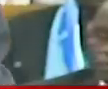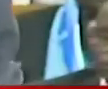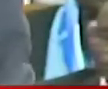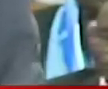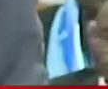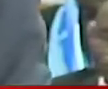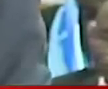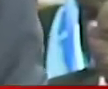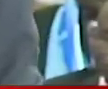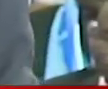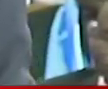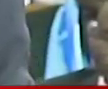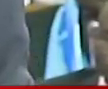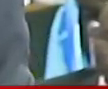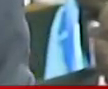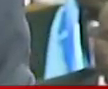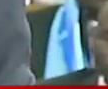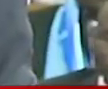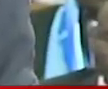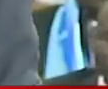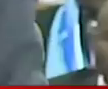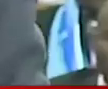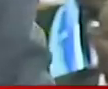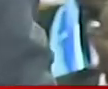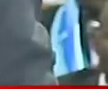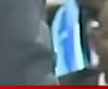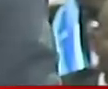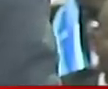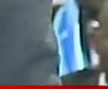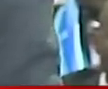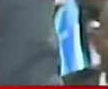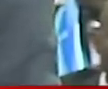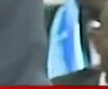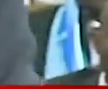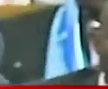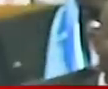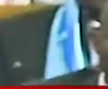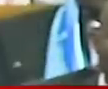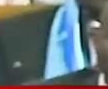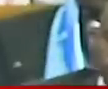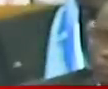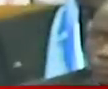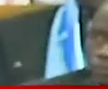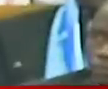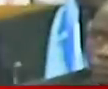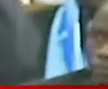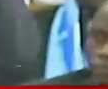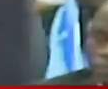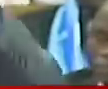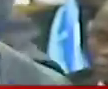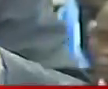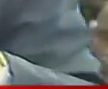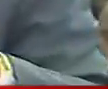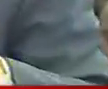Man, I'm not saying that I cannot sacrifice more. I am ready to sacrifice. But this